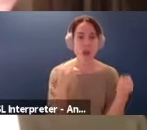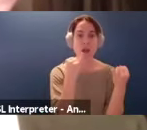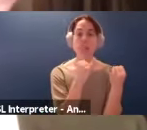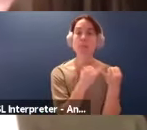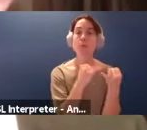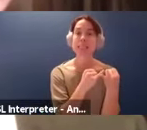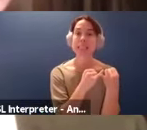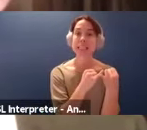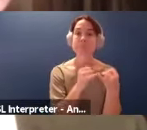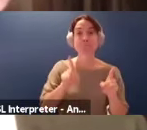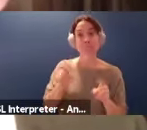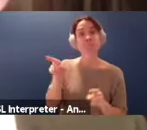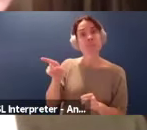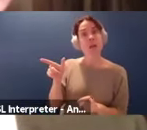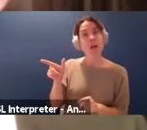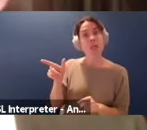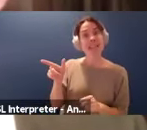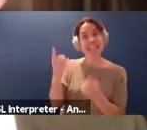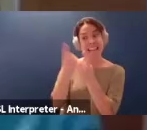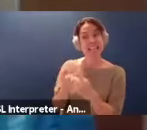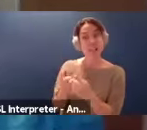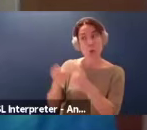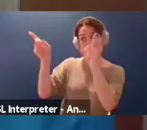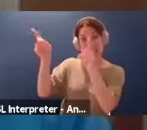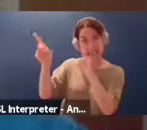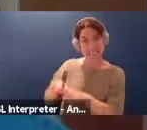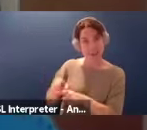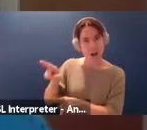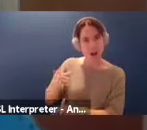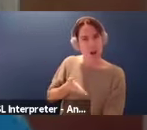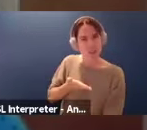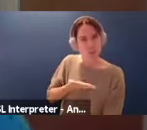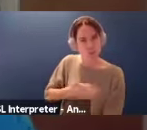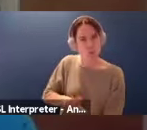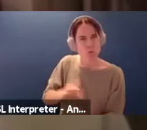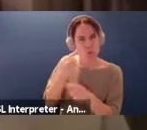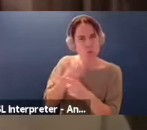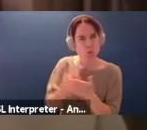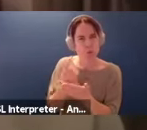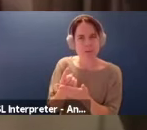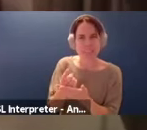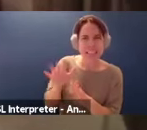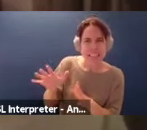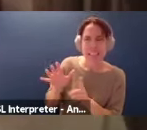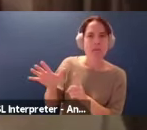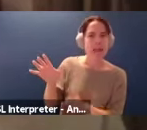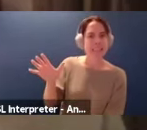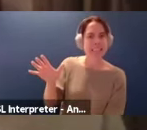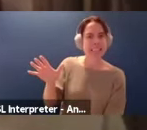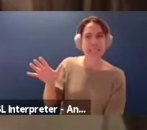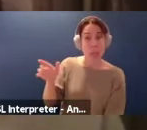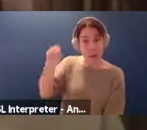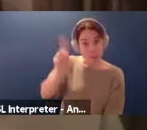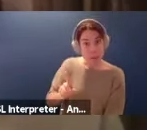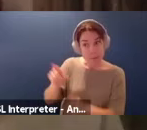situation in india which saraka mentioned okay because it's not quite correct that people in india are